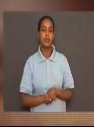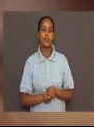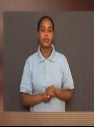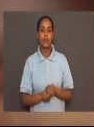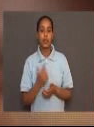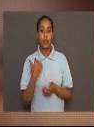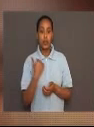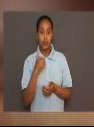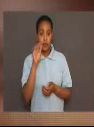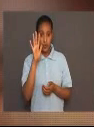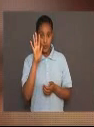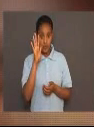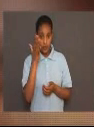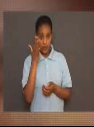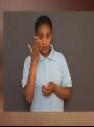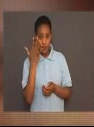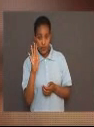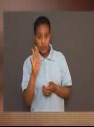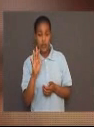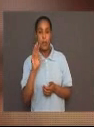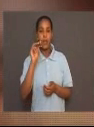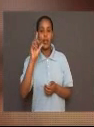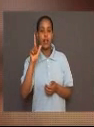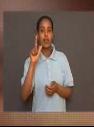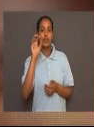We put 50 milliliters of